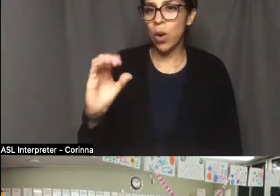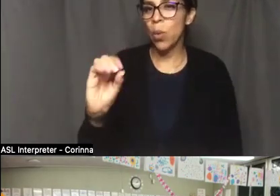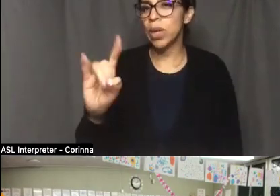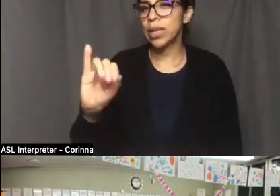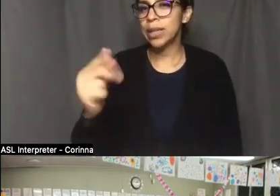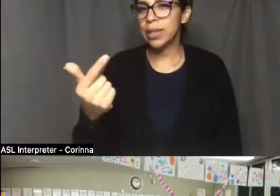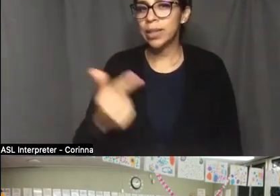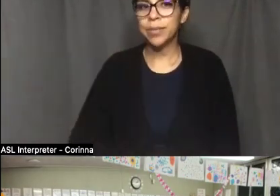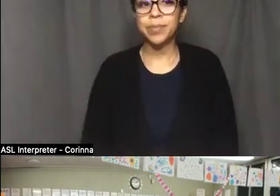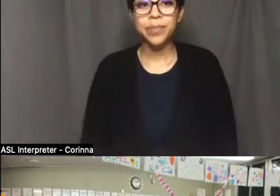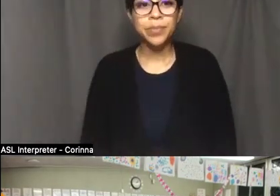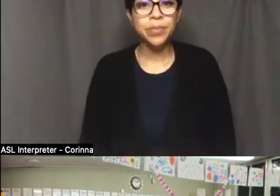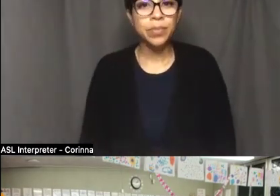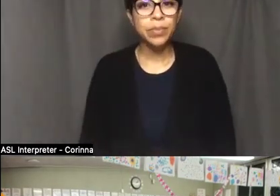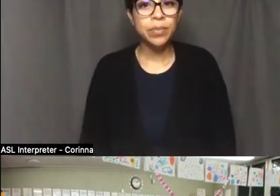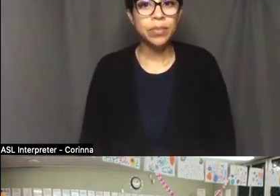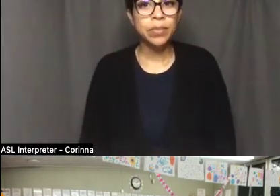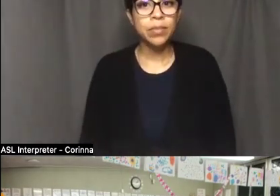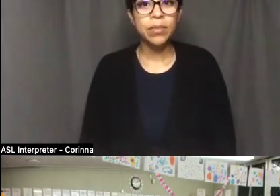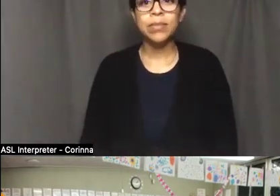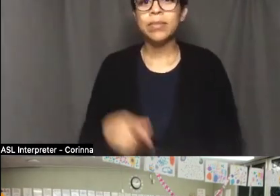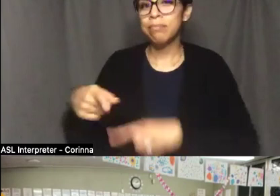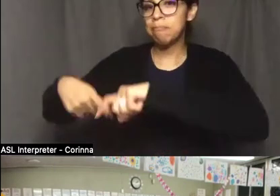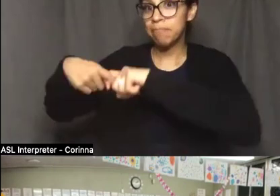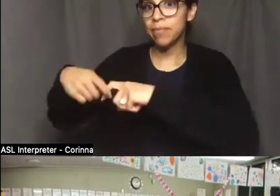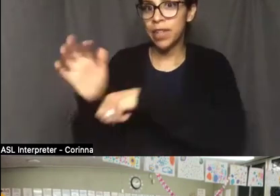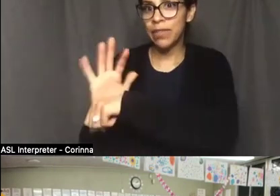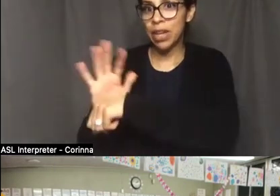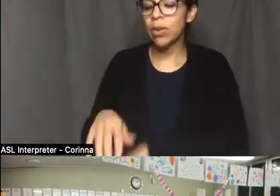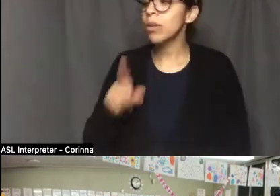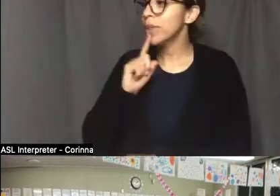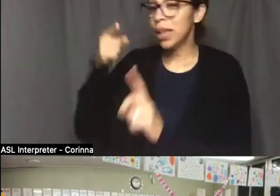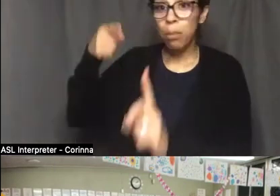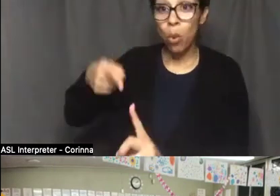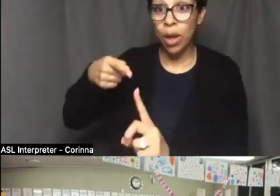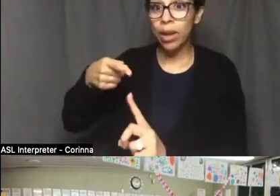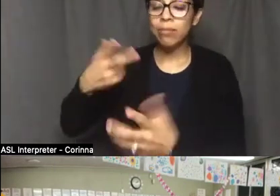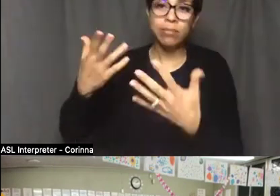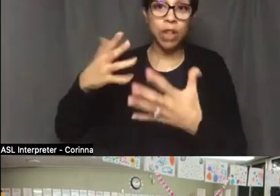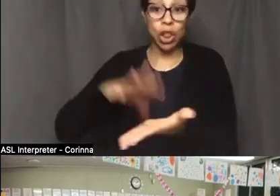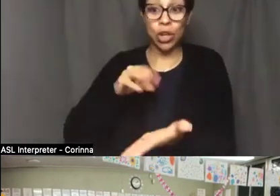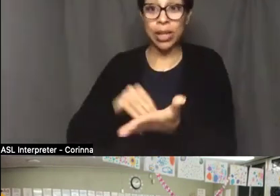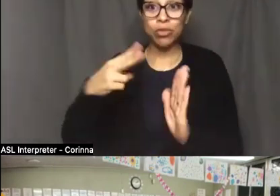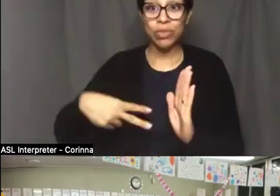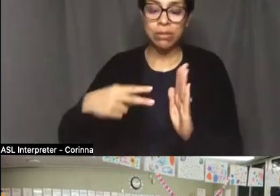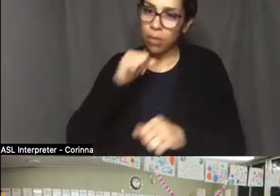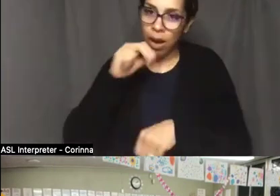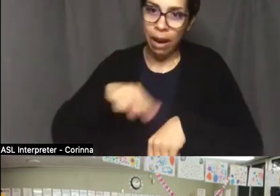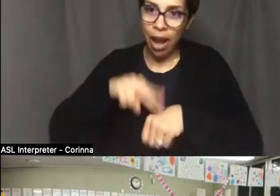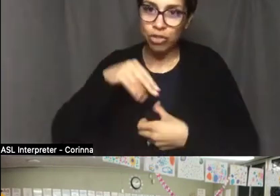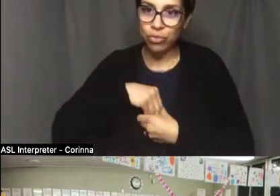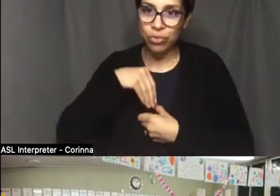Just like the takeaway from that is just that learning to read is not a natural process. Reading is something